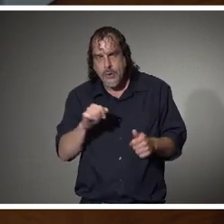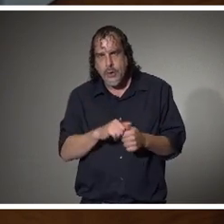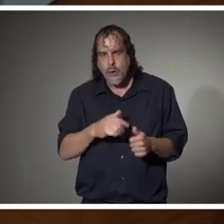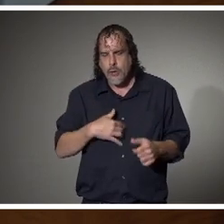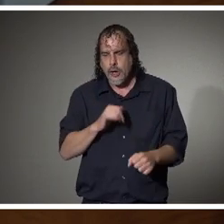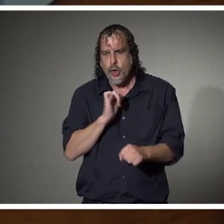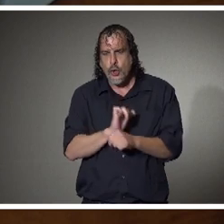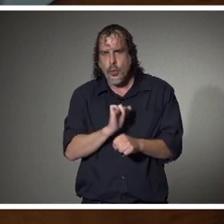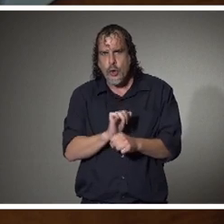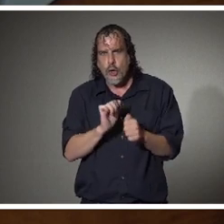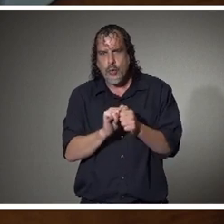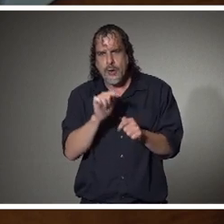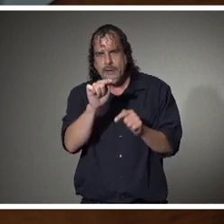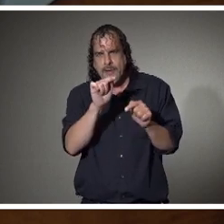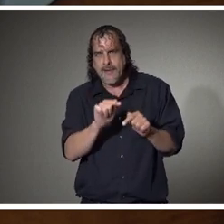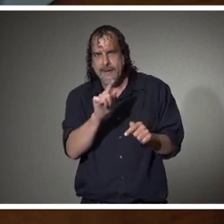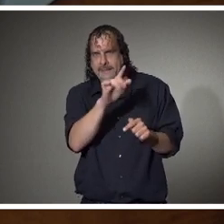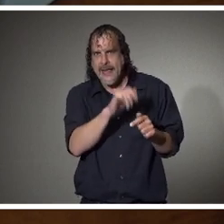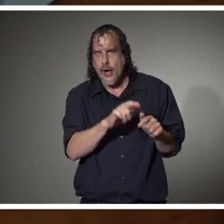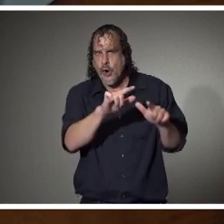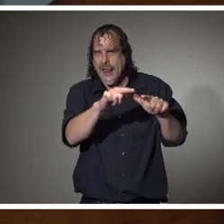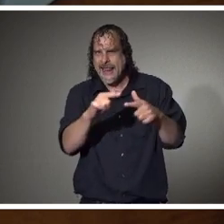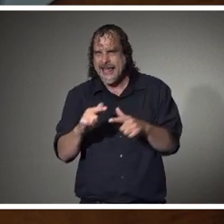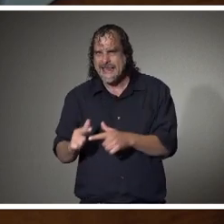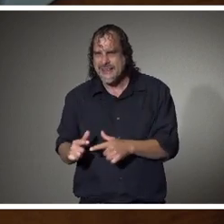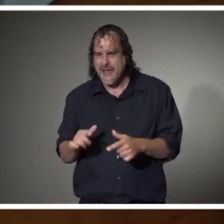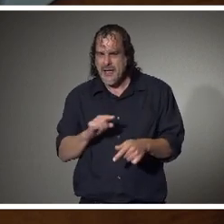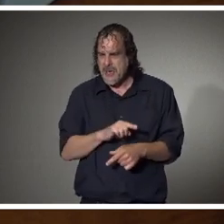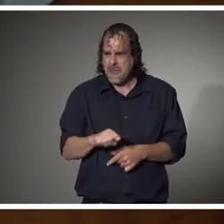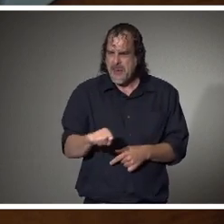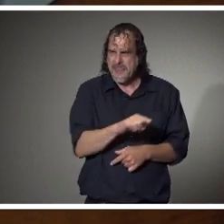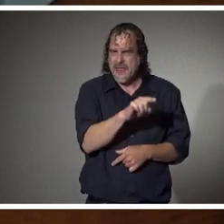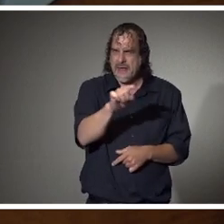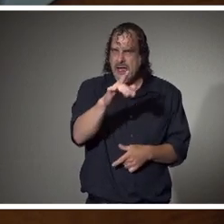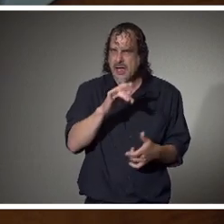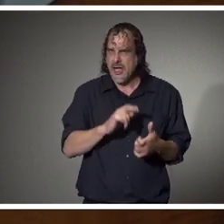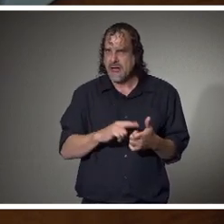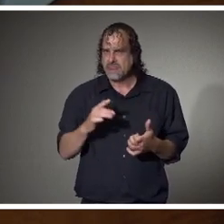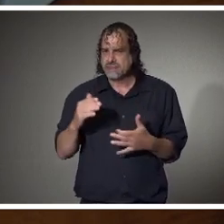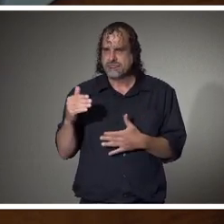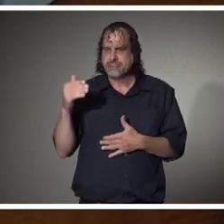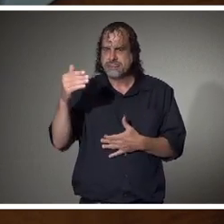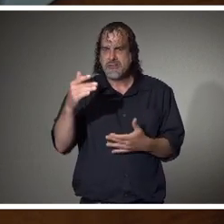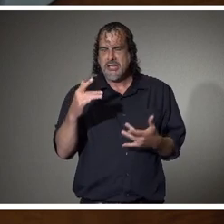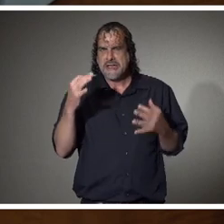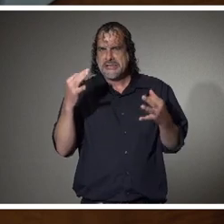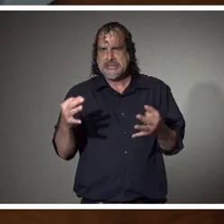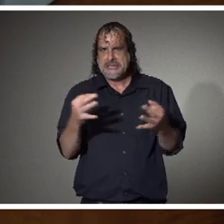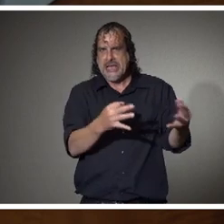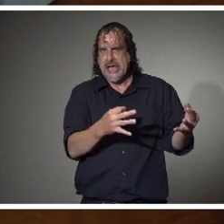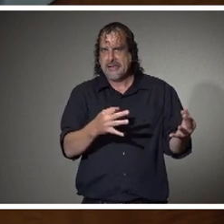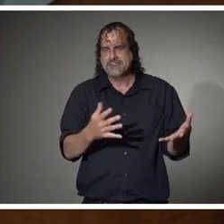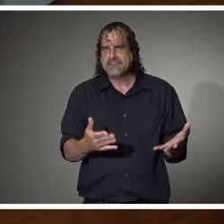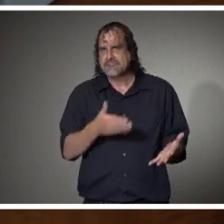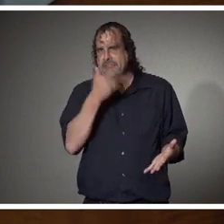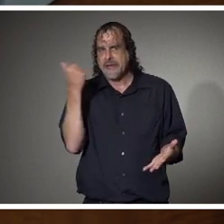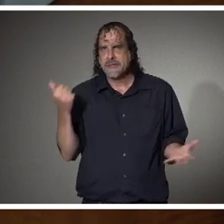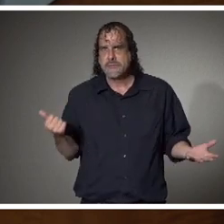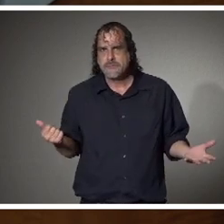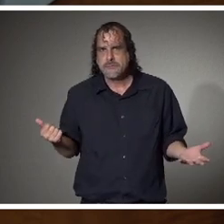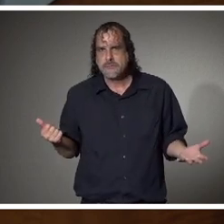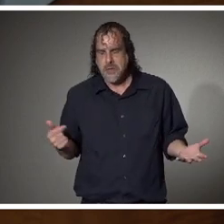with the leagues, but I think the leagues are probably going to be leading the charge with respect to that. We'll